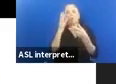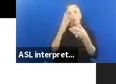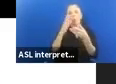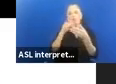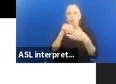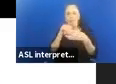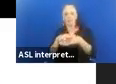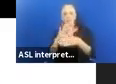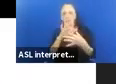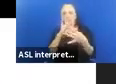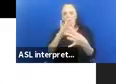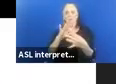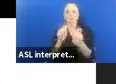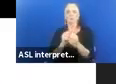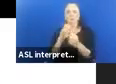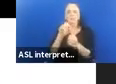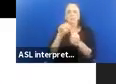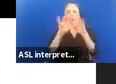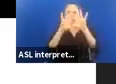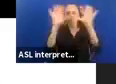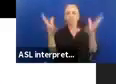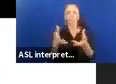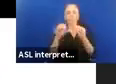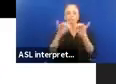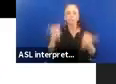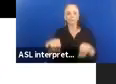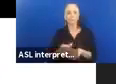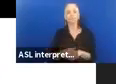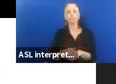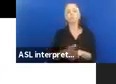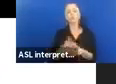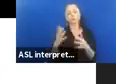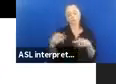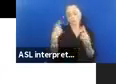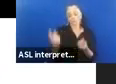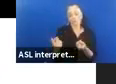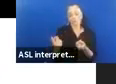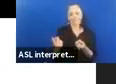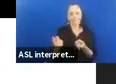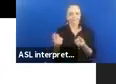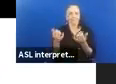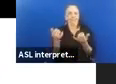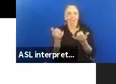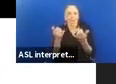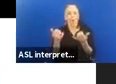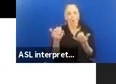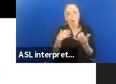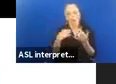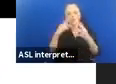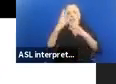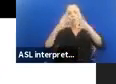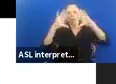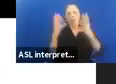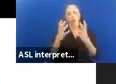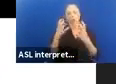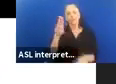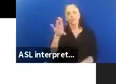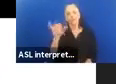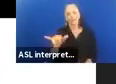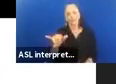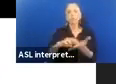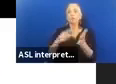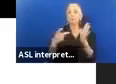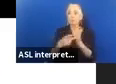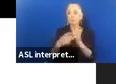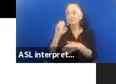So when you globalize the economy, as we have, you globalize the ecosystem, and thus the consequences